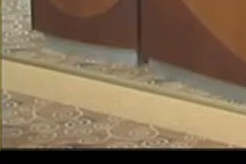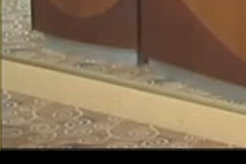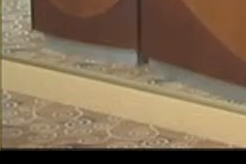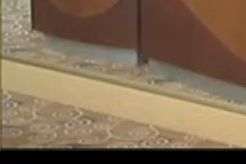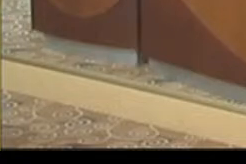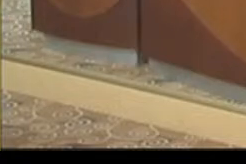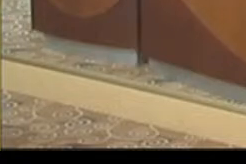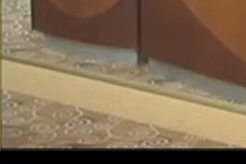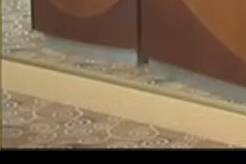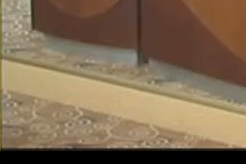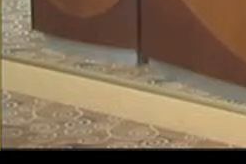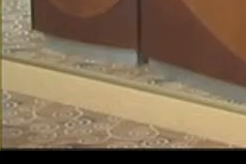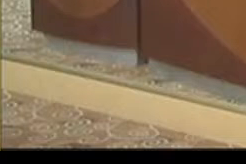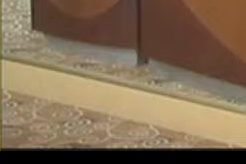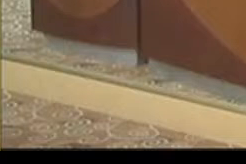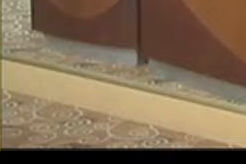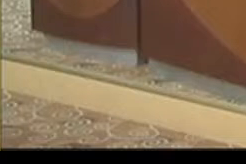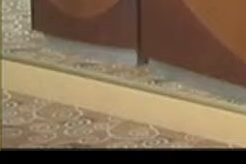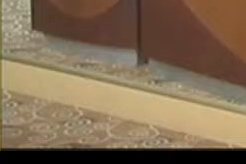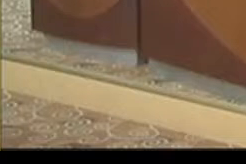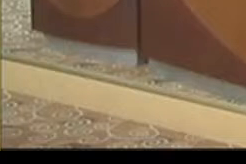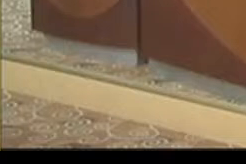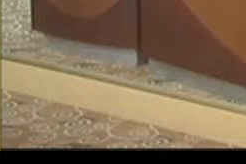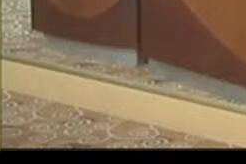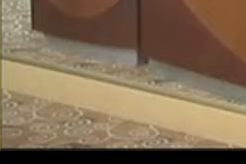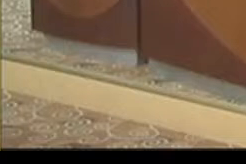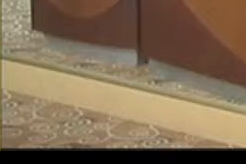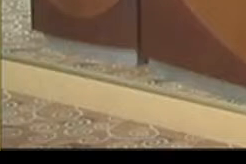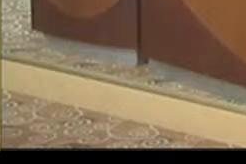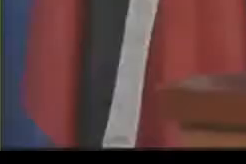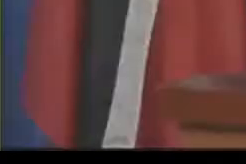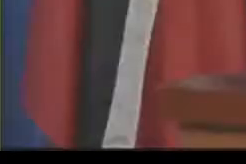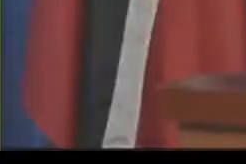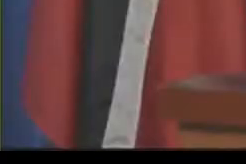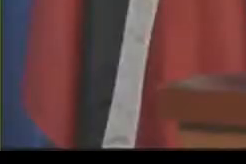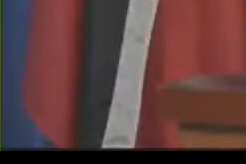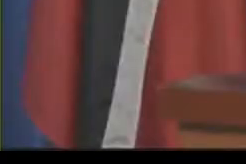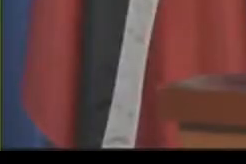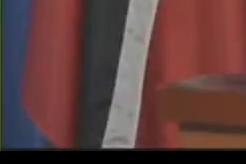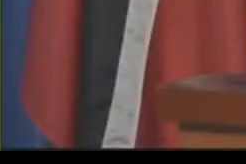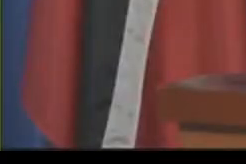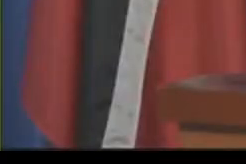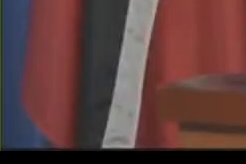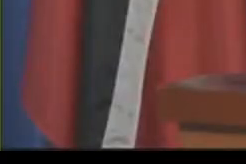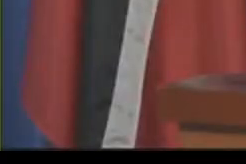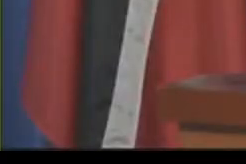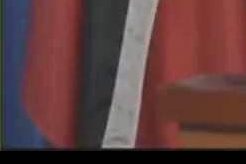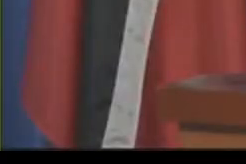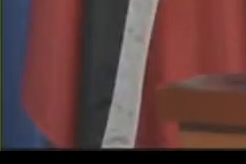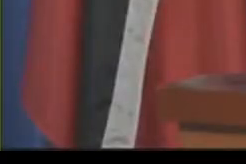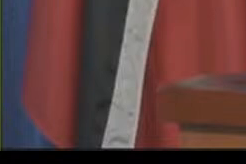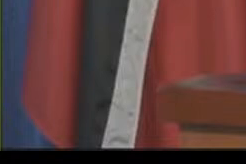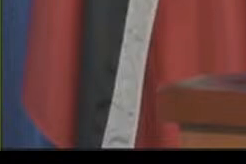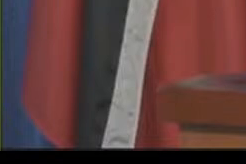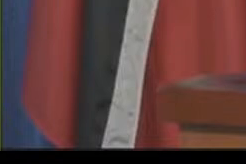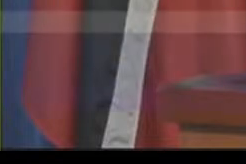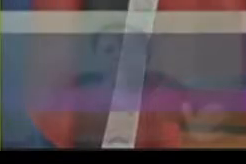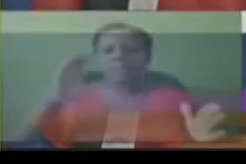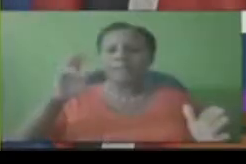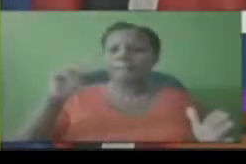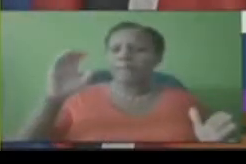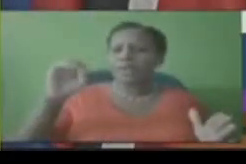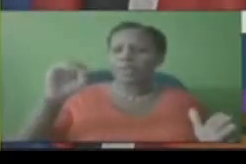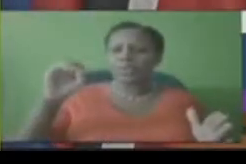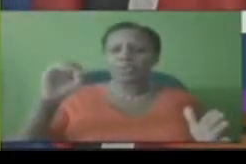Honorable Prime Minister, Ministers, Health CMO, fellow health colleagues and members